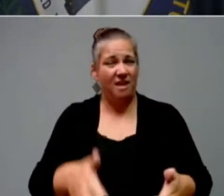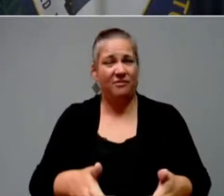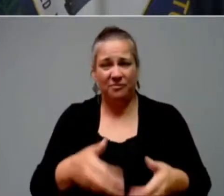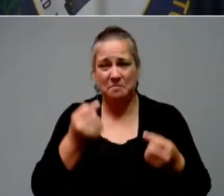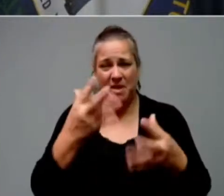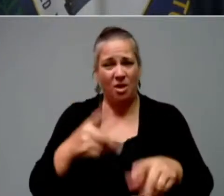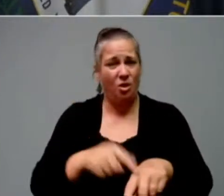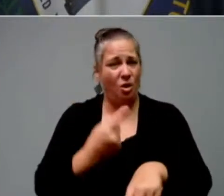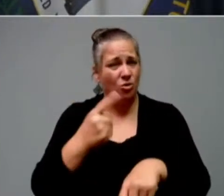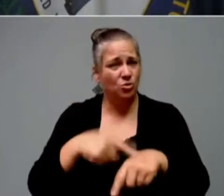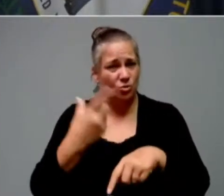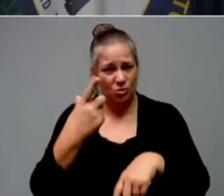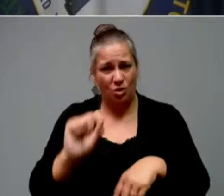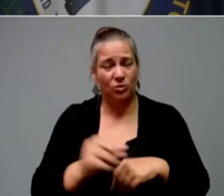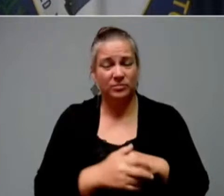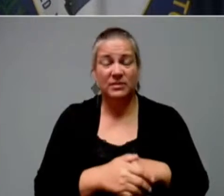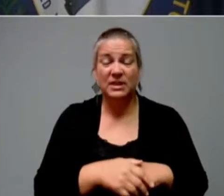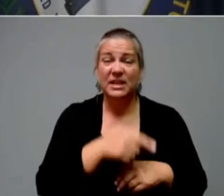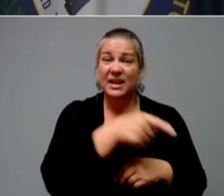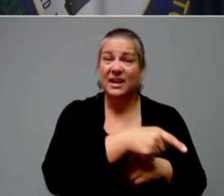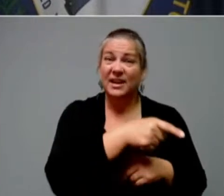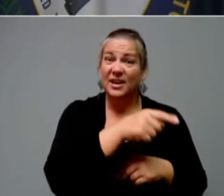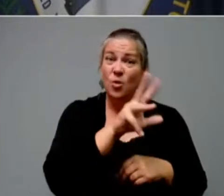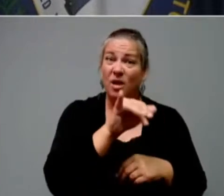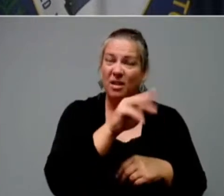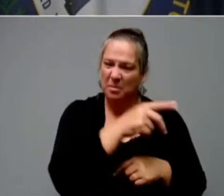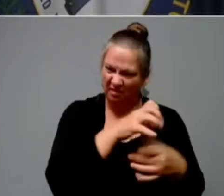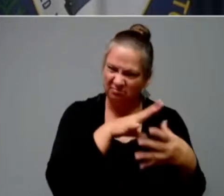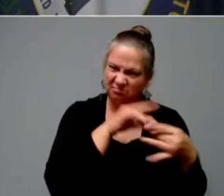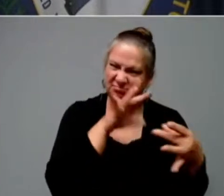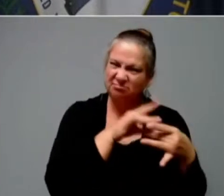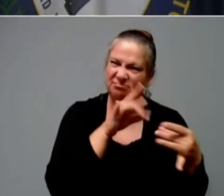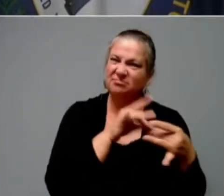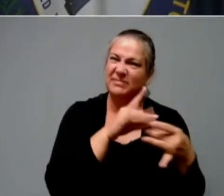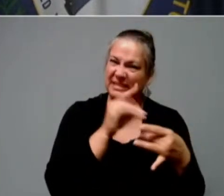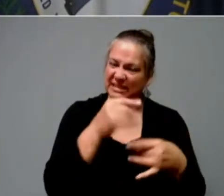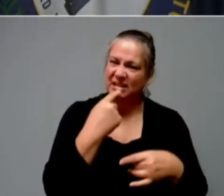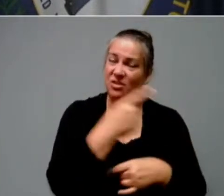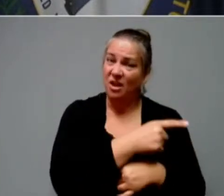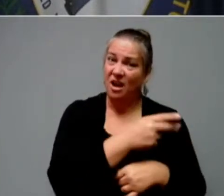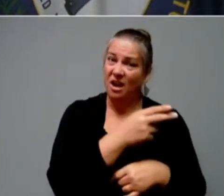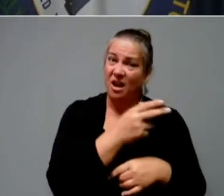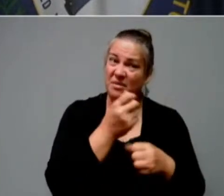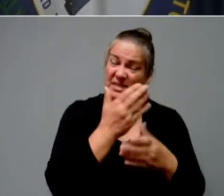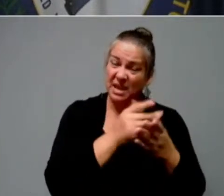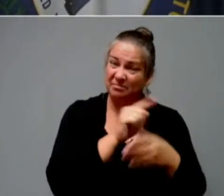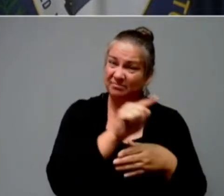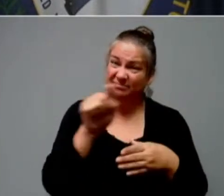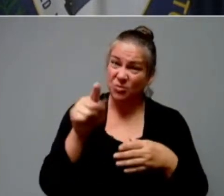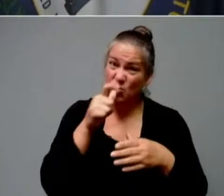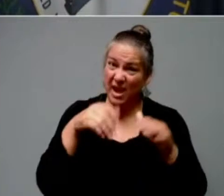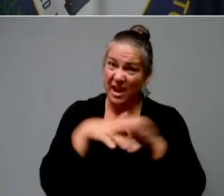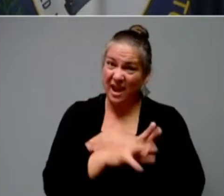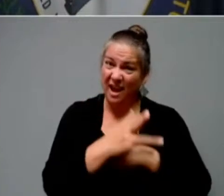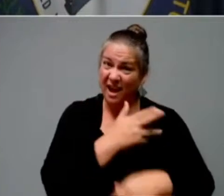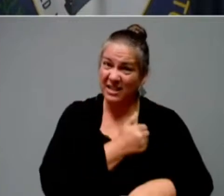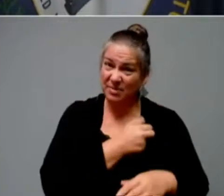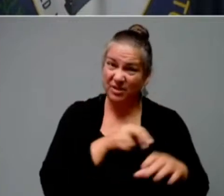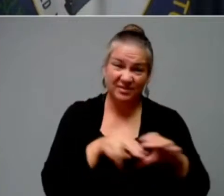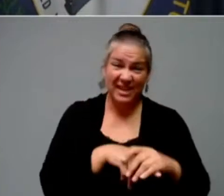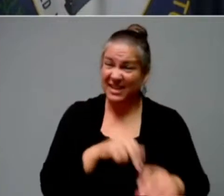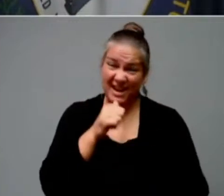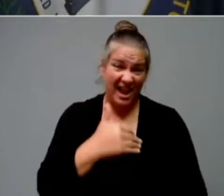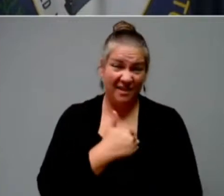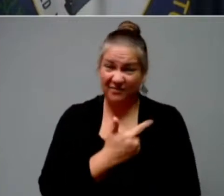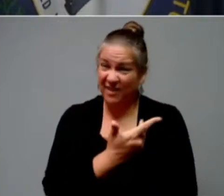there that their hospitalizations are primarily unvaccinated, and that's true. If you are unvaccinated right now, you